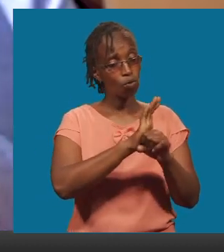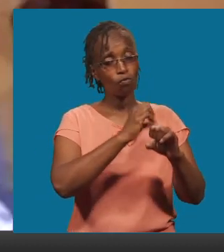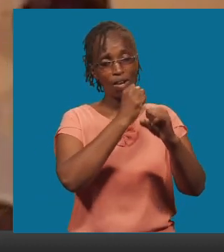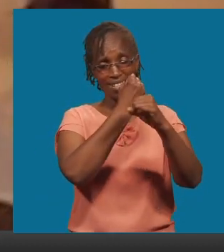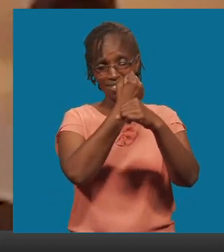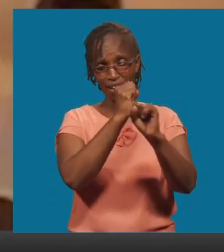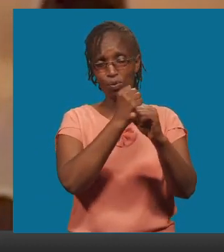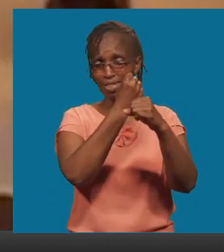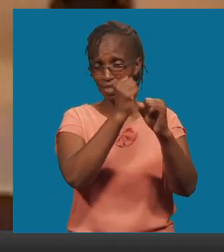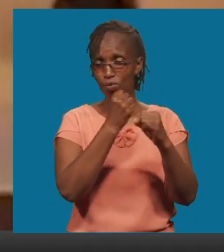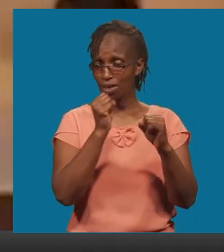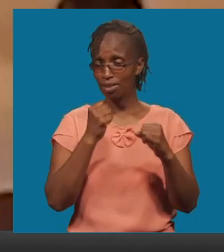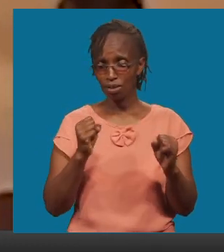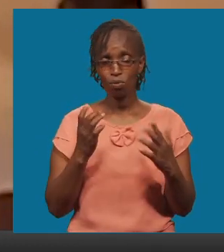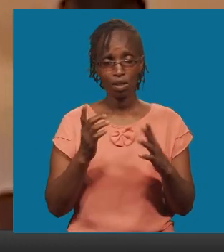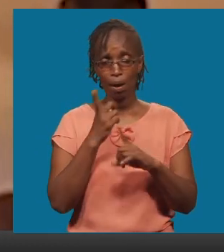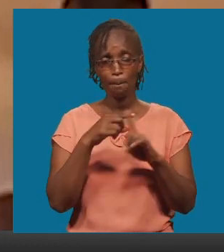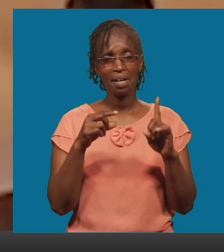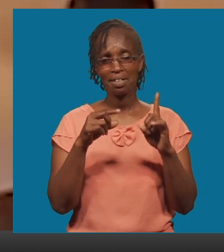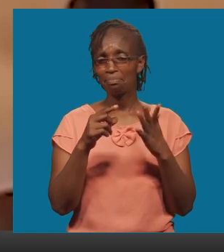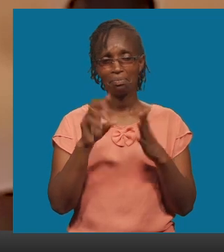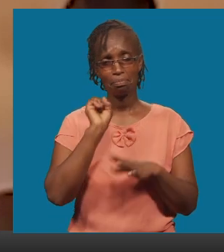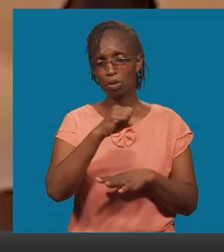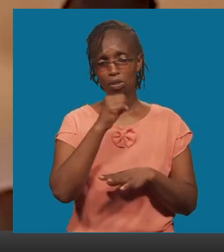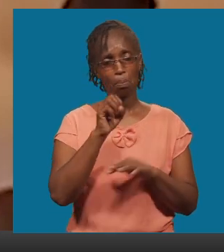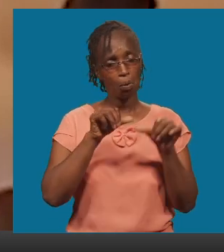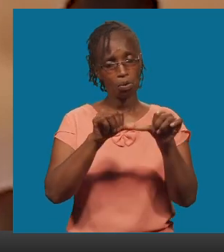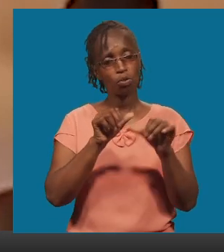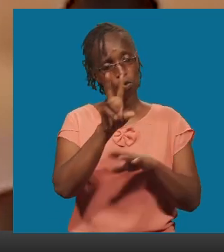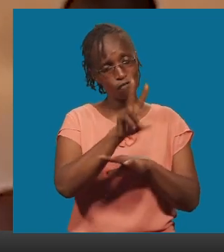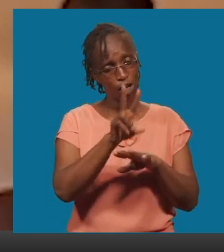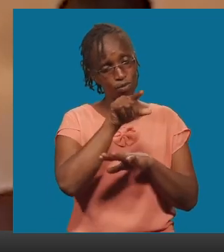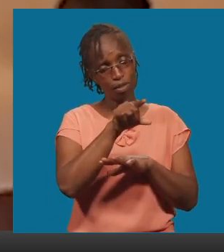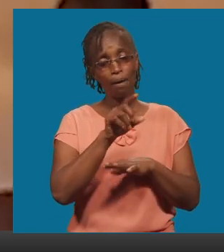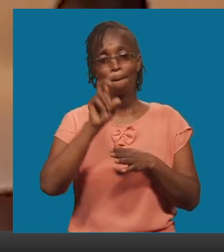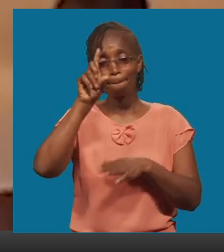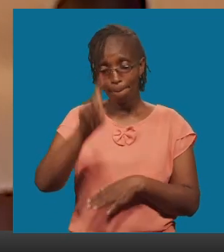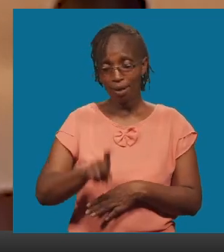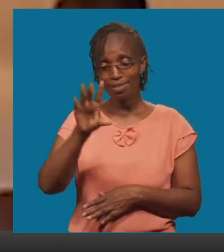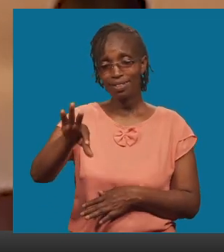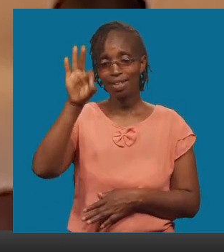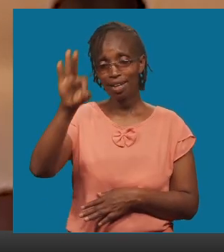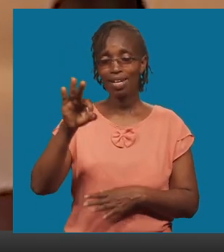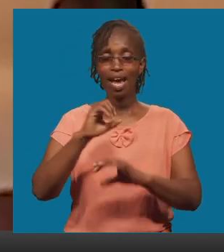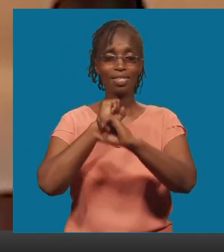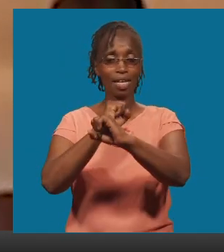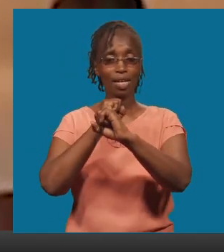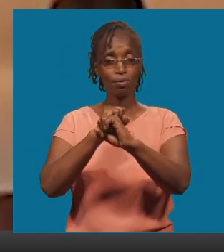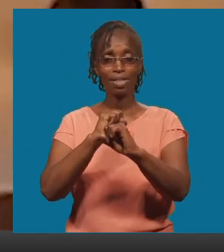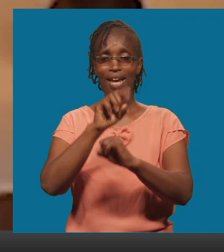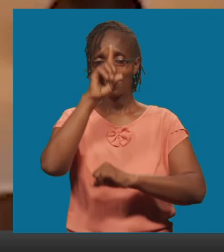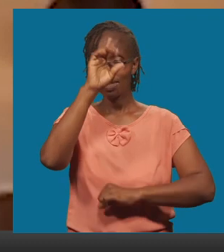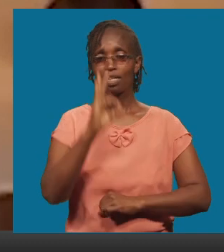Lakini mnasikia kila siku what's happening. Ana tuwezi kubali hiyo. We will not. So we must take security